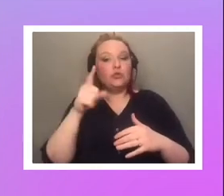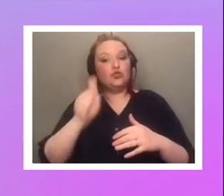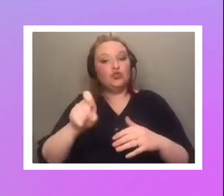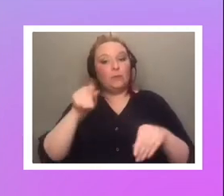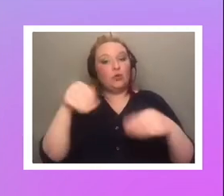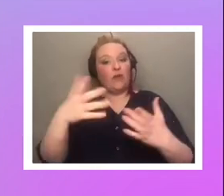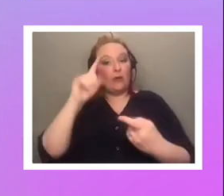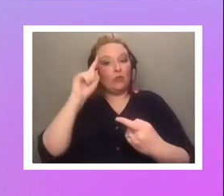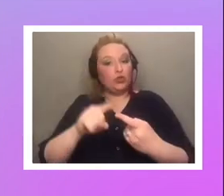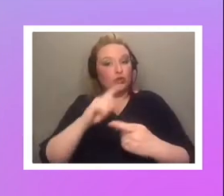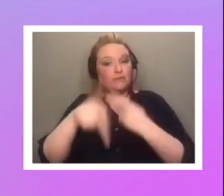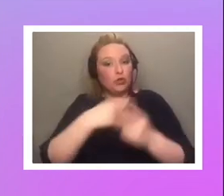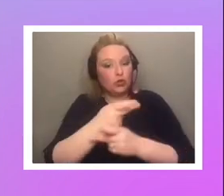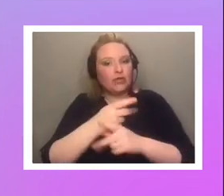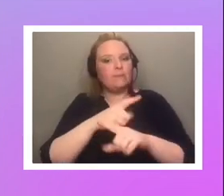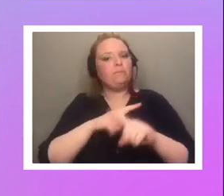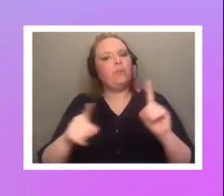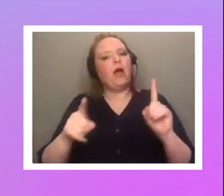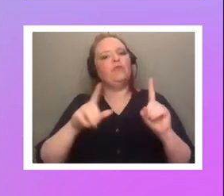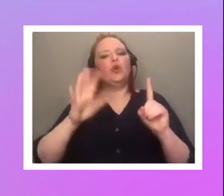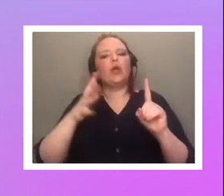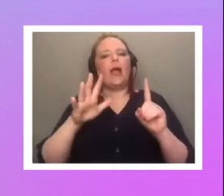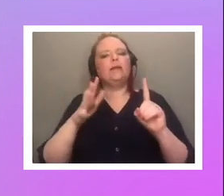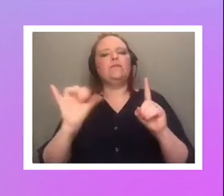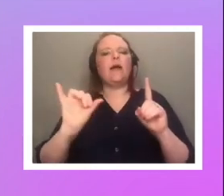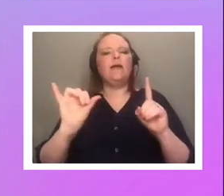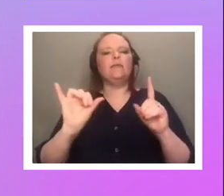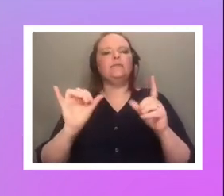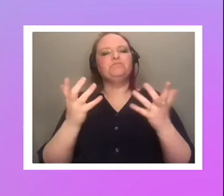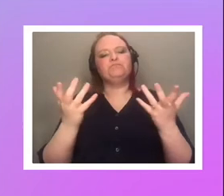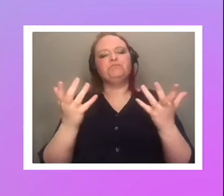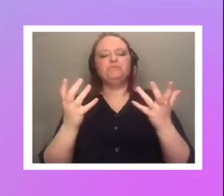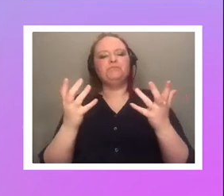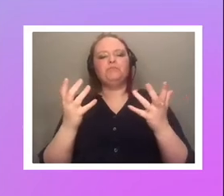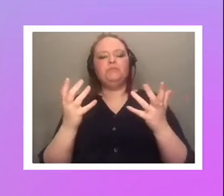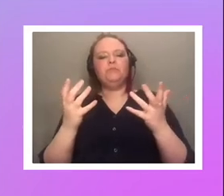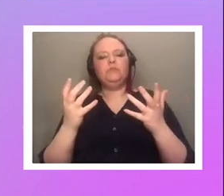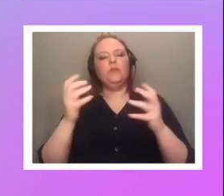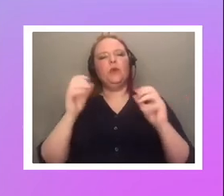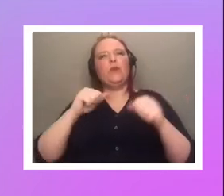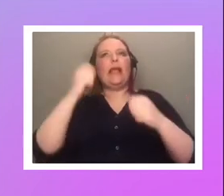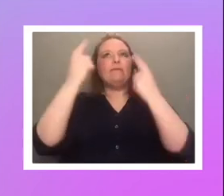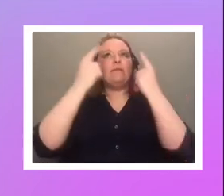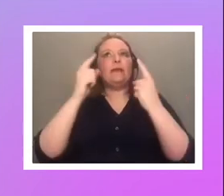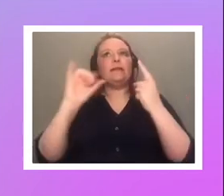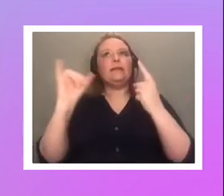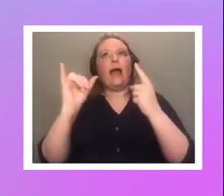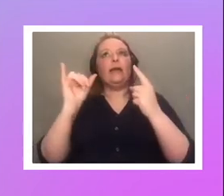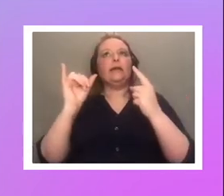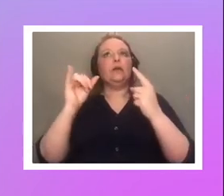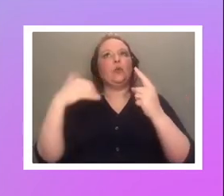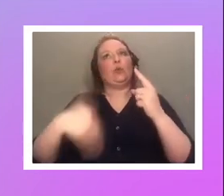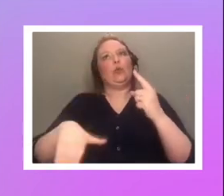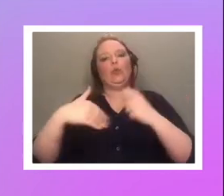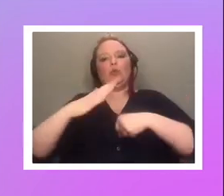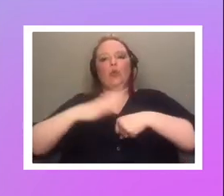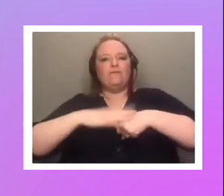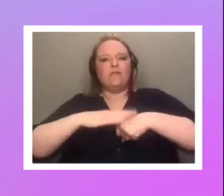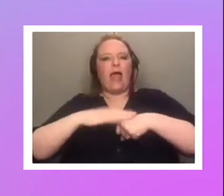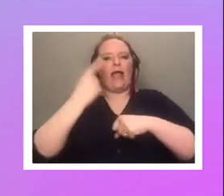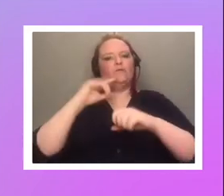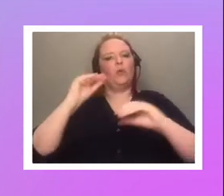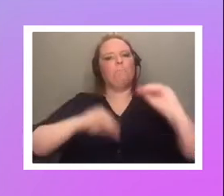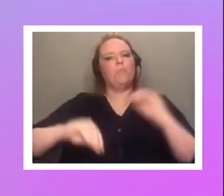provide a reduced version for, but they're kind of like, we can think of them as like the giant red flags of motion that